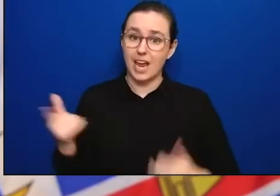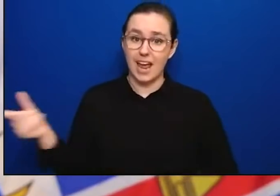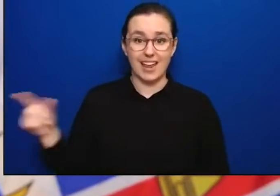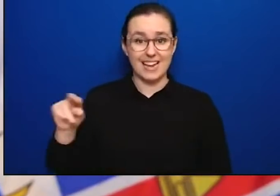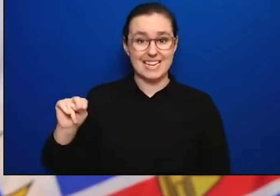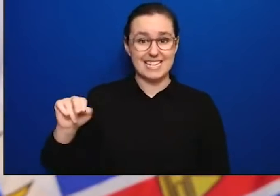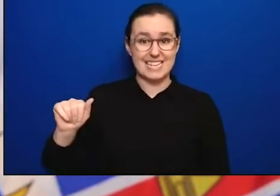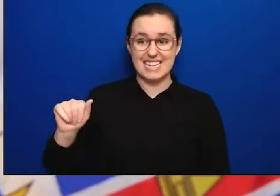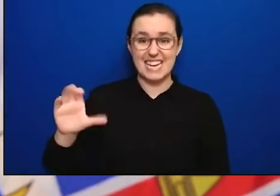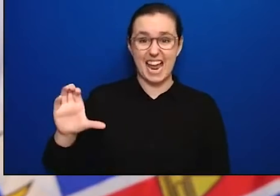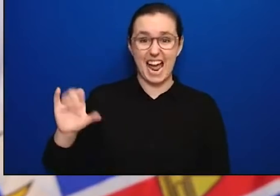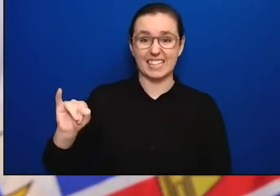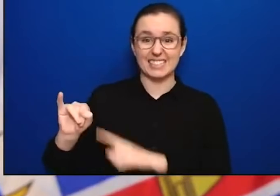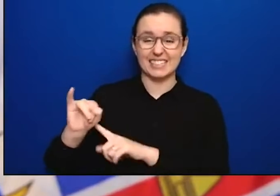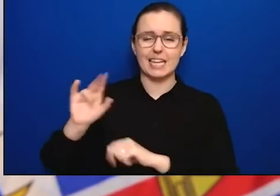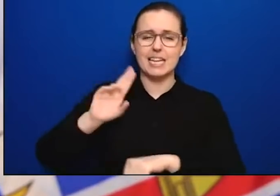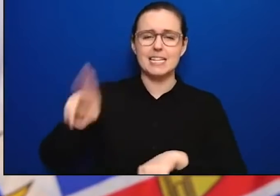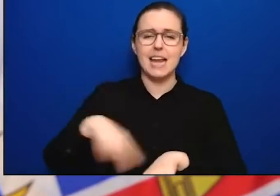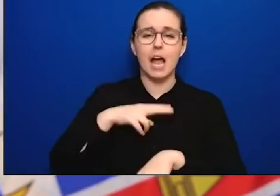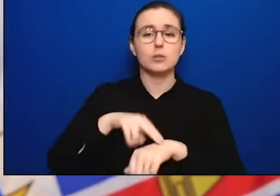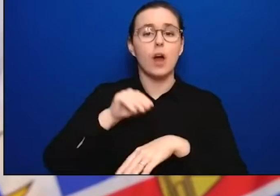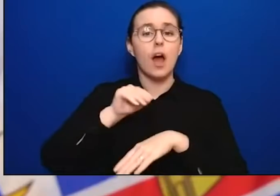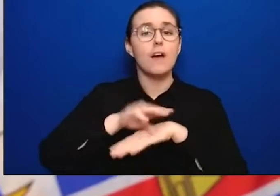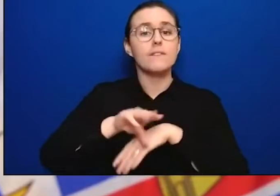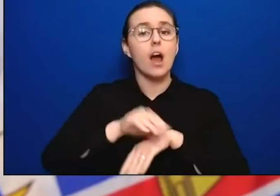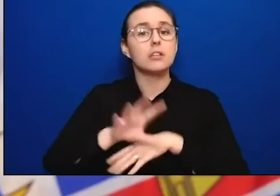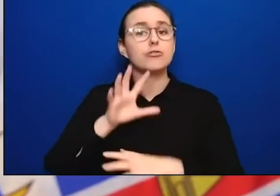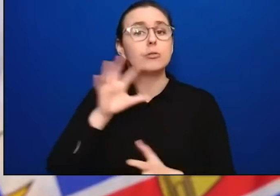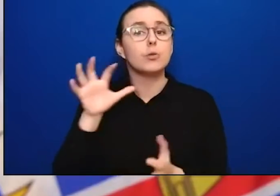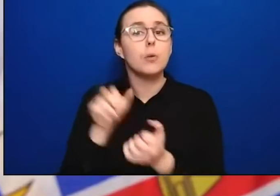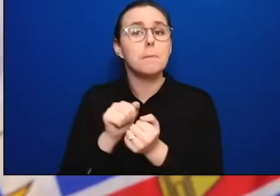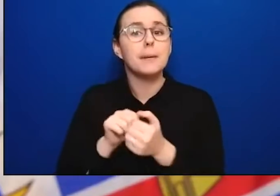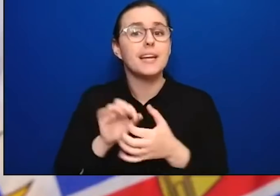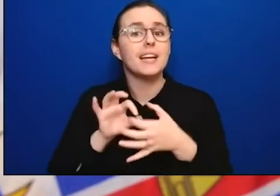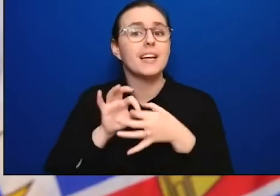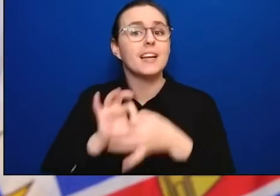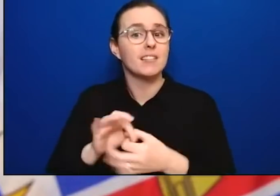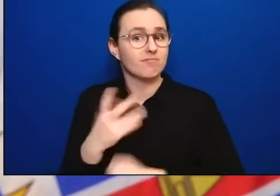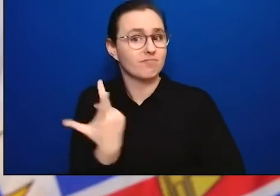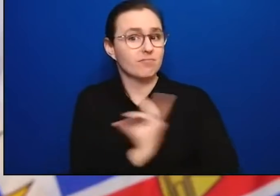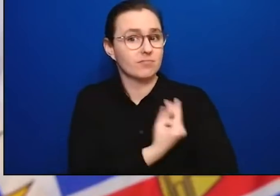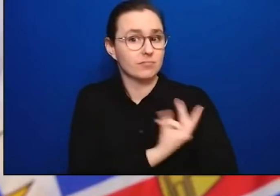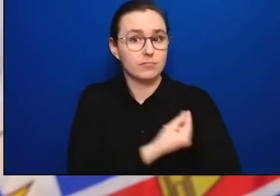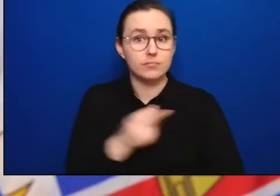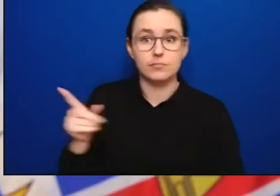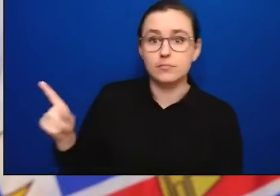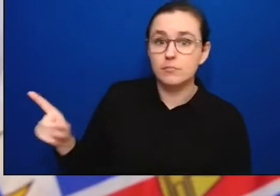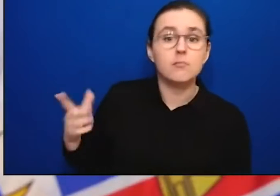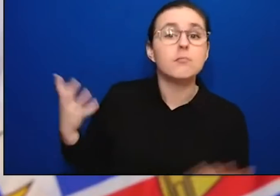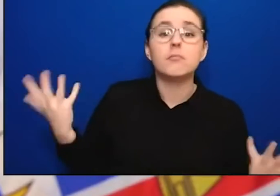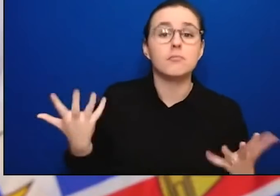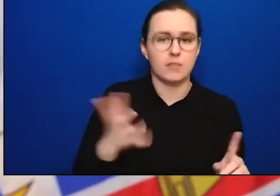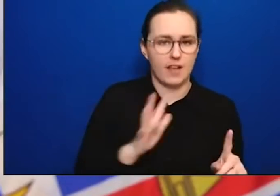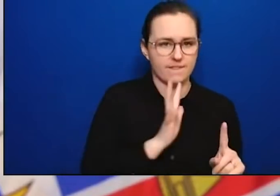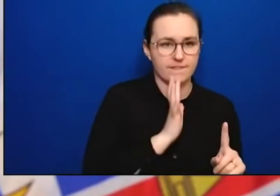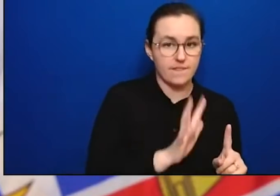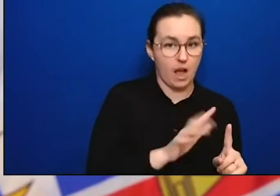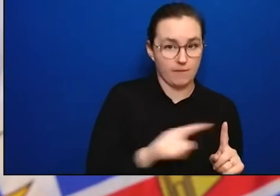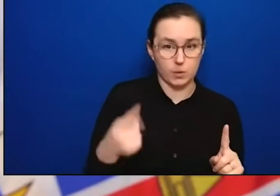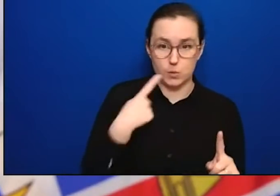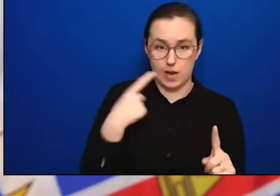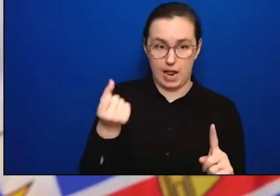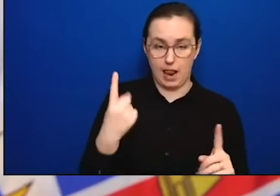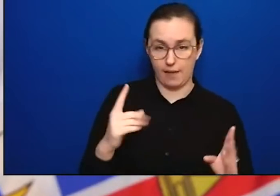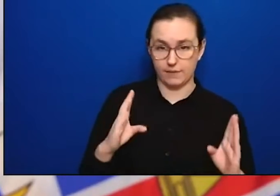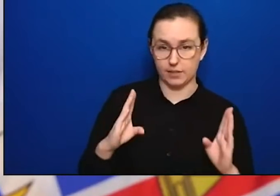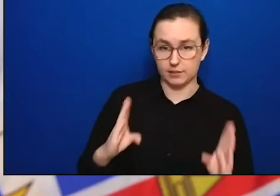Today, the National Advisory Committee on Immunization updated their guidance around childhood vaccines, particularly for those